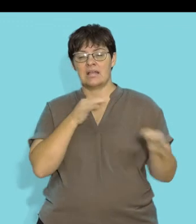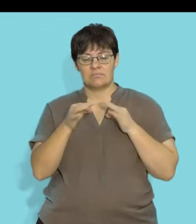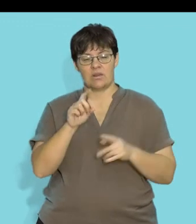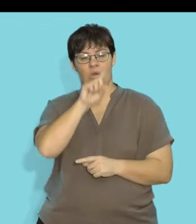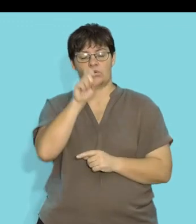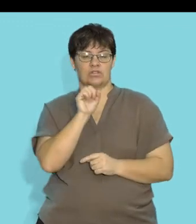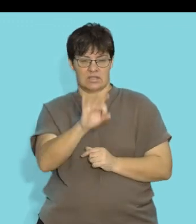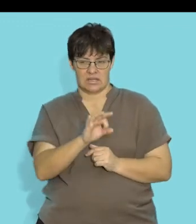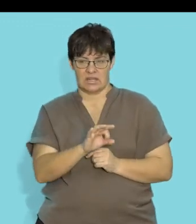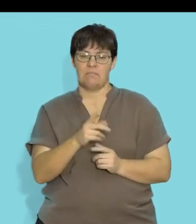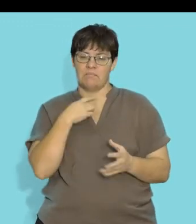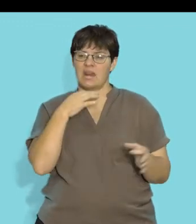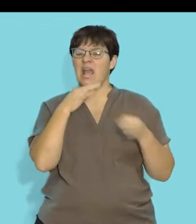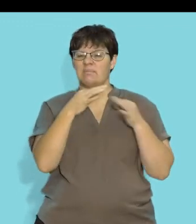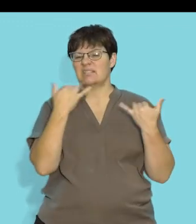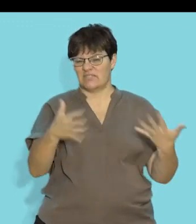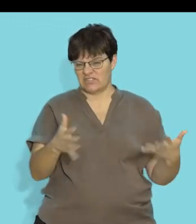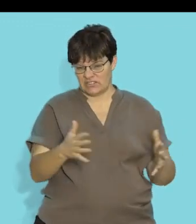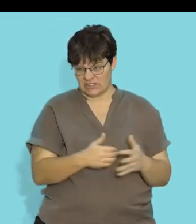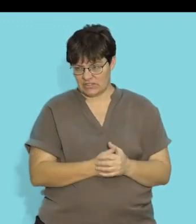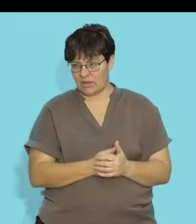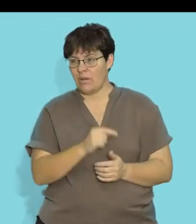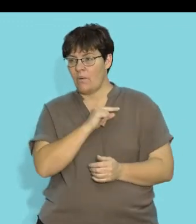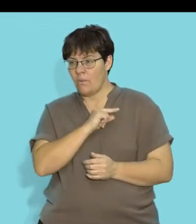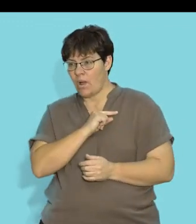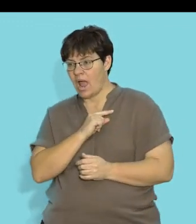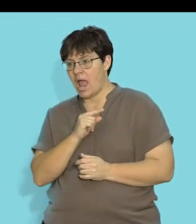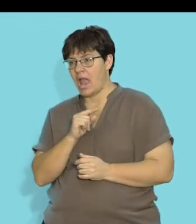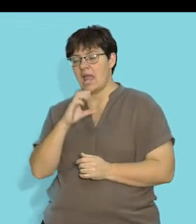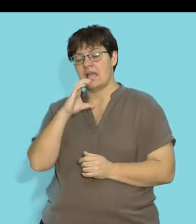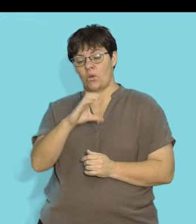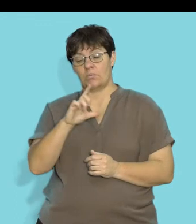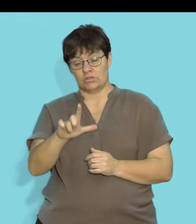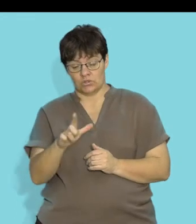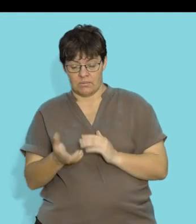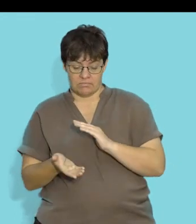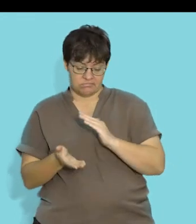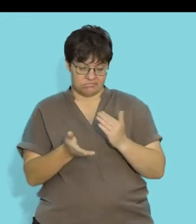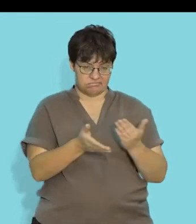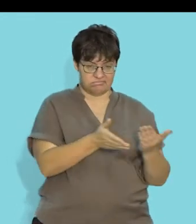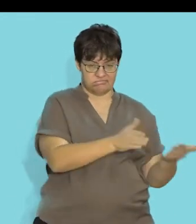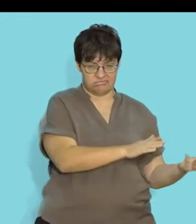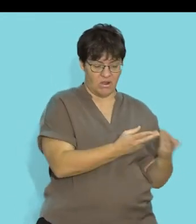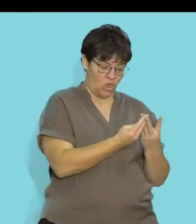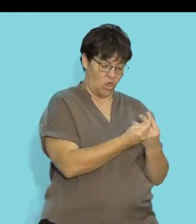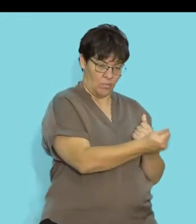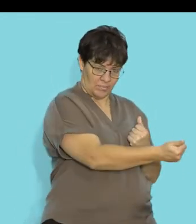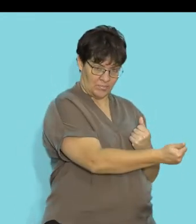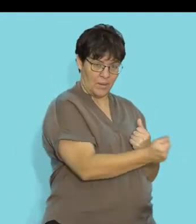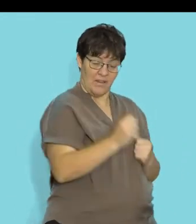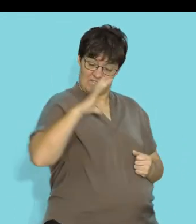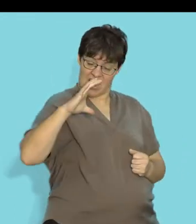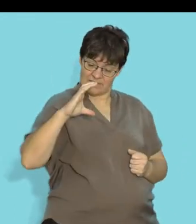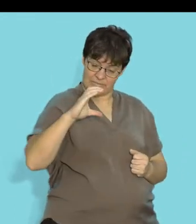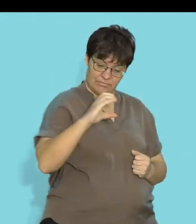so explain your answer to the question. That's essentially, as I mentioned, because there is a degeneration in the size of the corpus